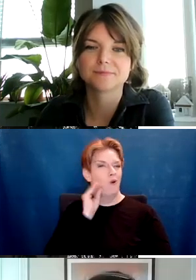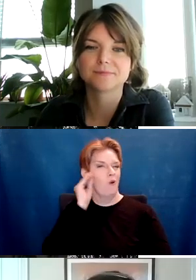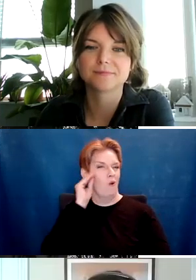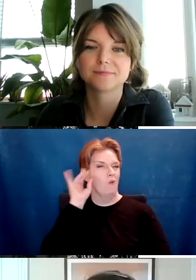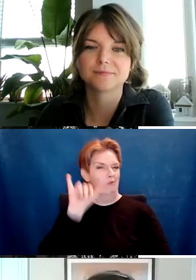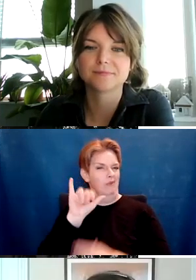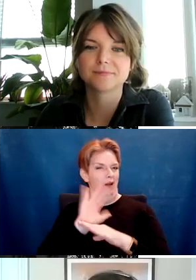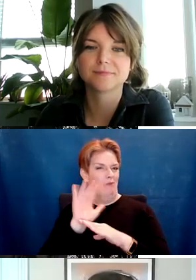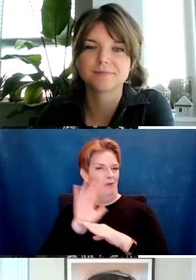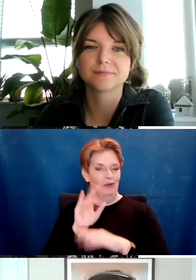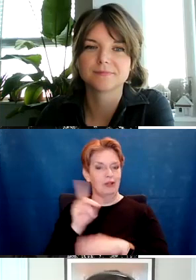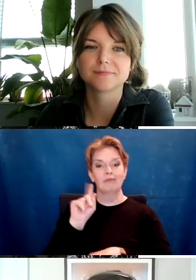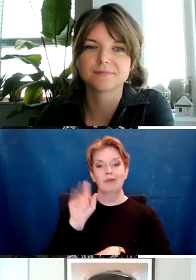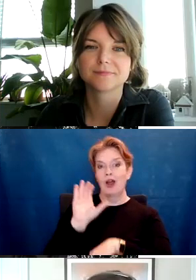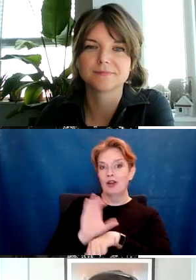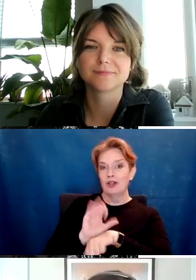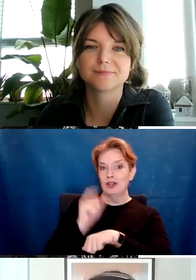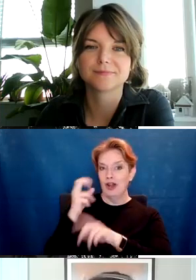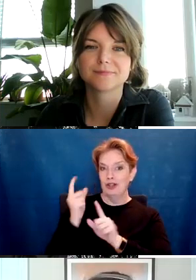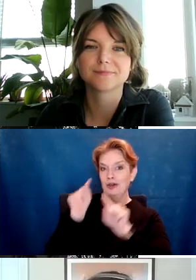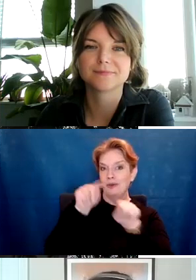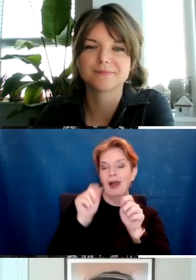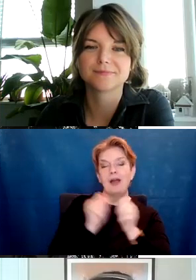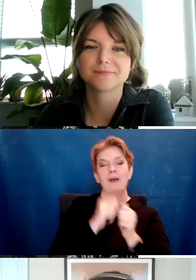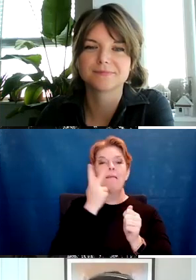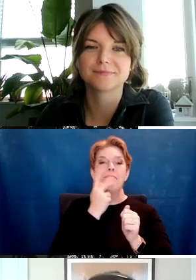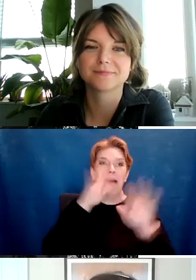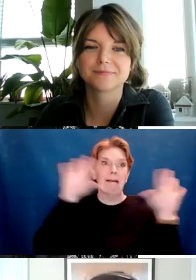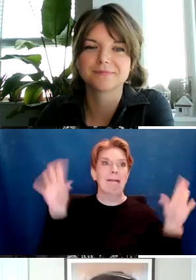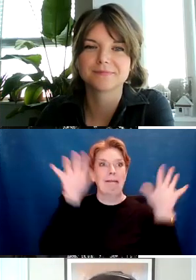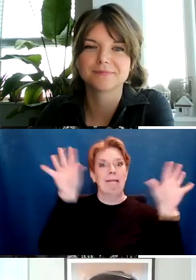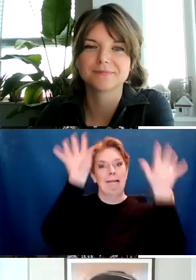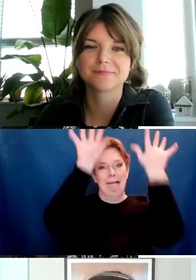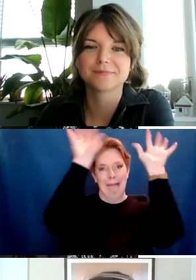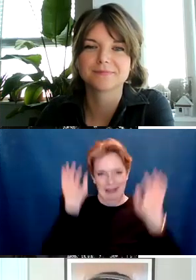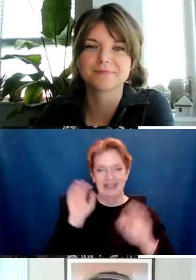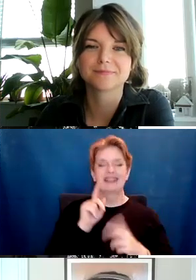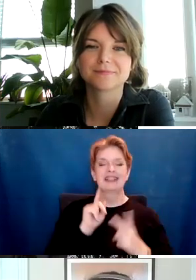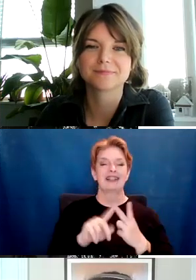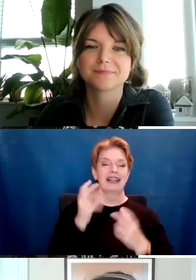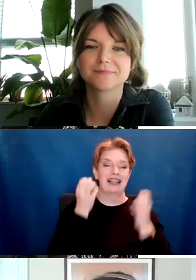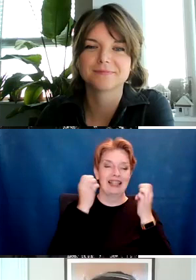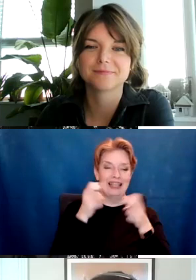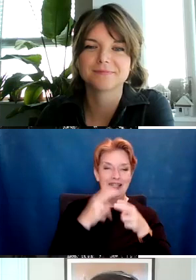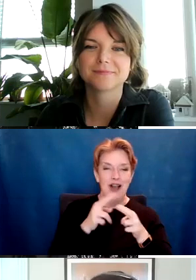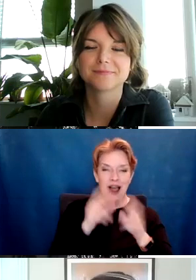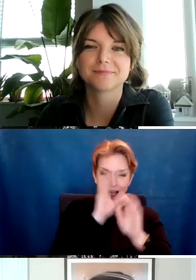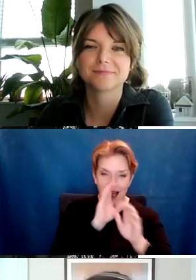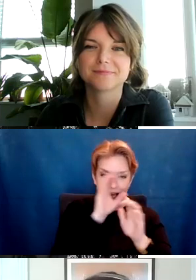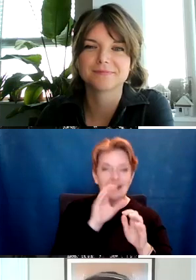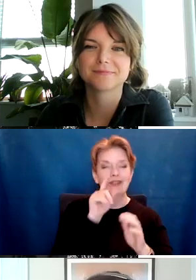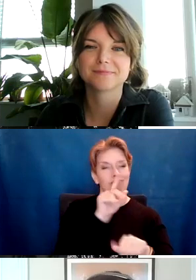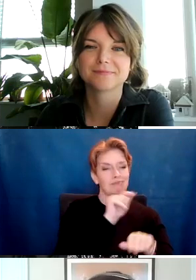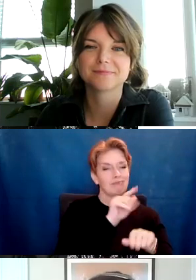married with blush and bashful bunting all over that church, the site of the famous Easter egg hunt in that movie, and even